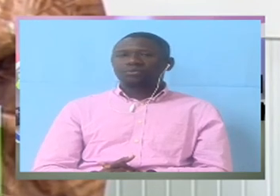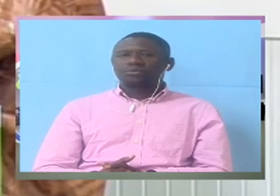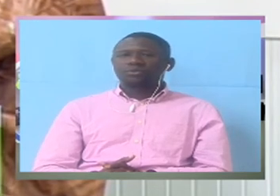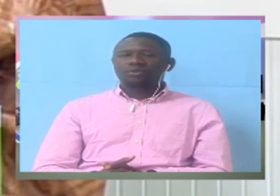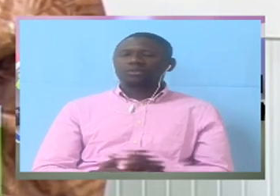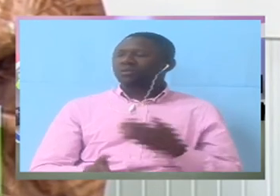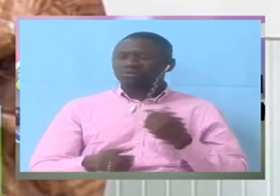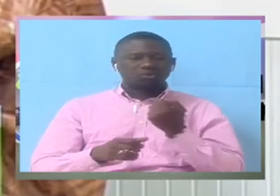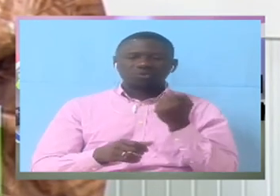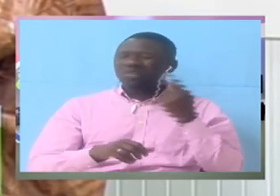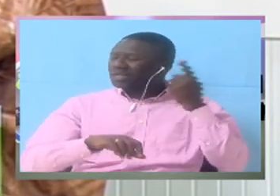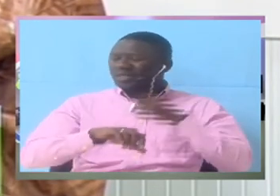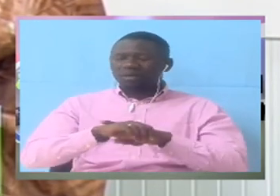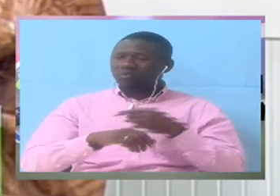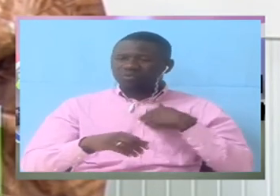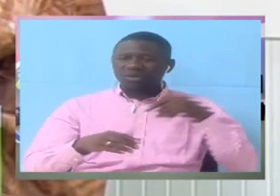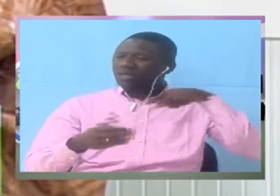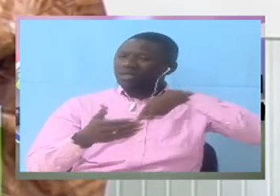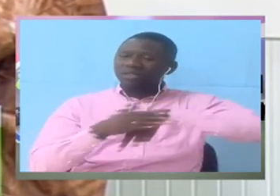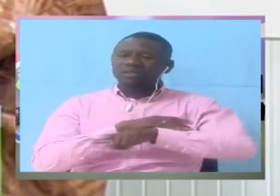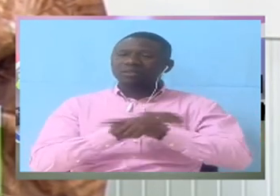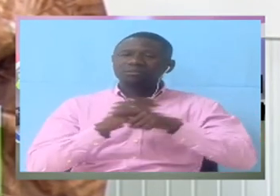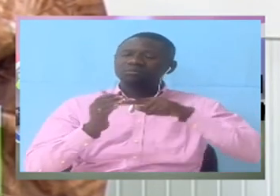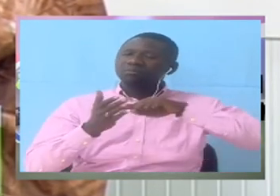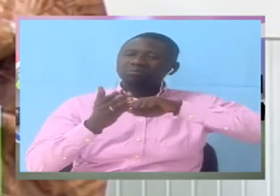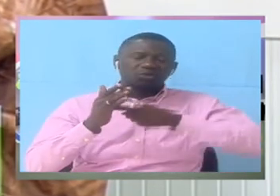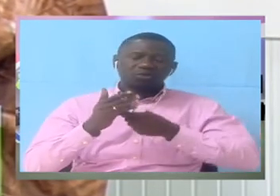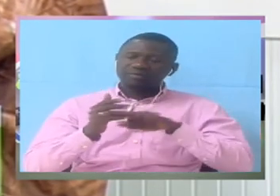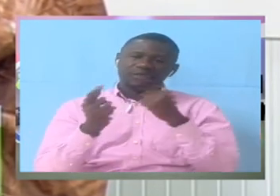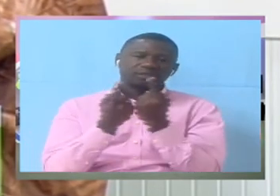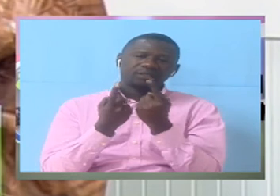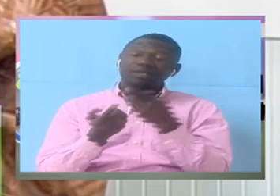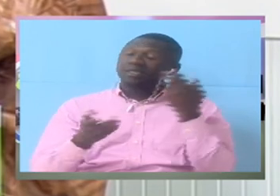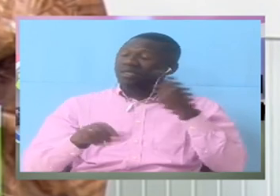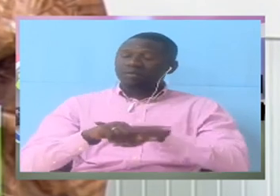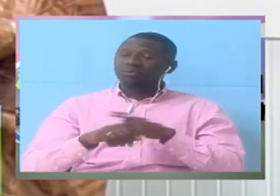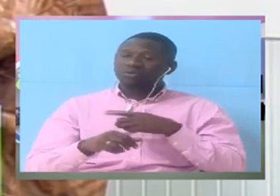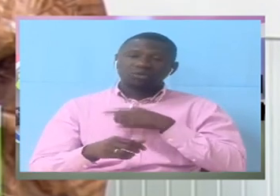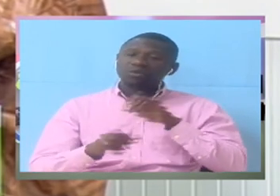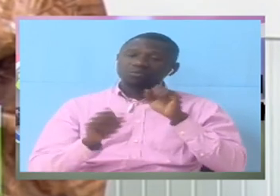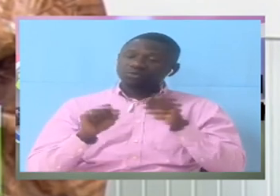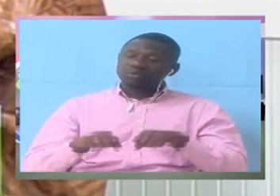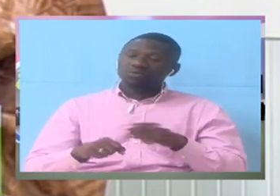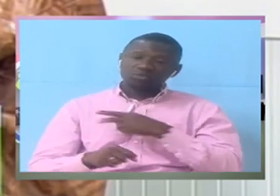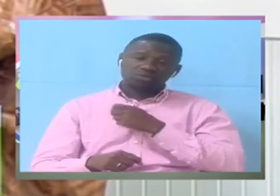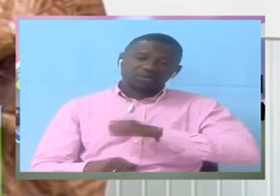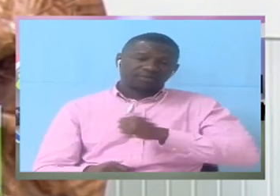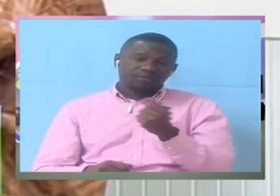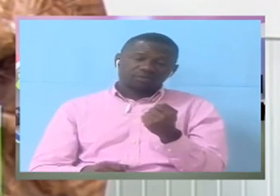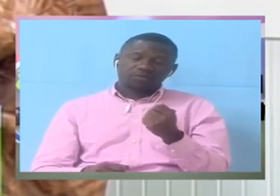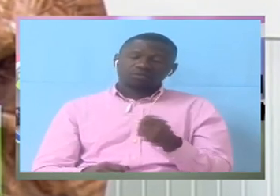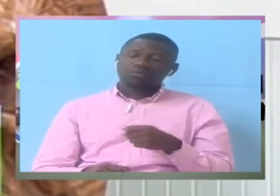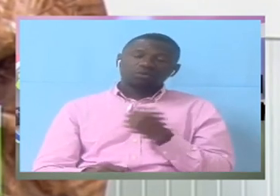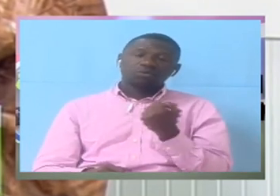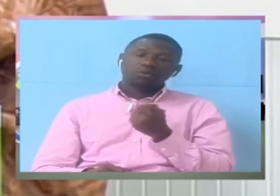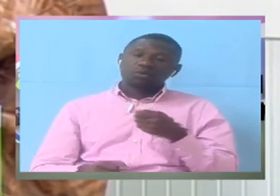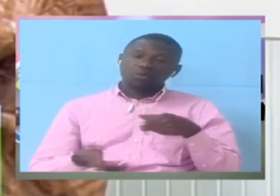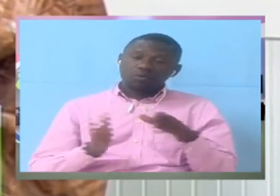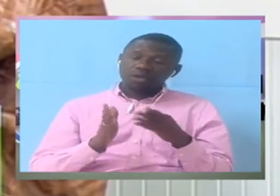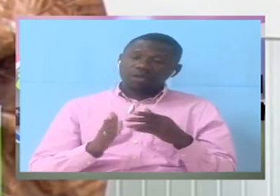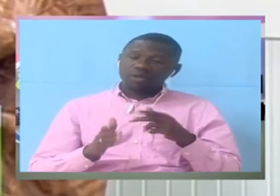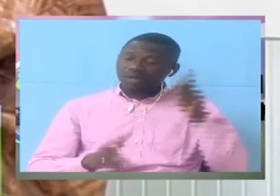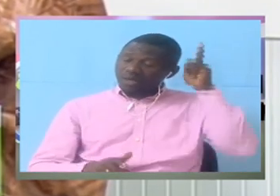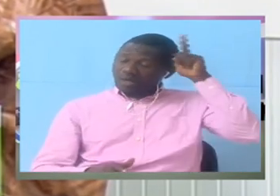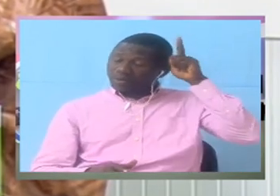nola? Because we were already in the middle of things. At that moment, you cannot refuse. Liberia benyami. Because the way Liberia was.